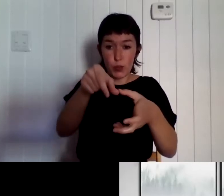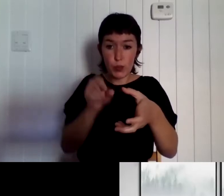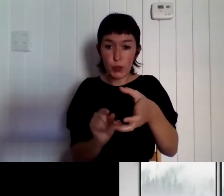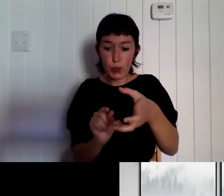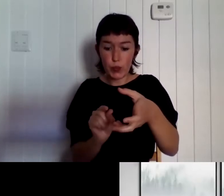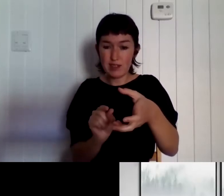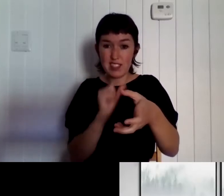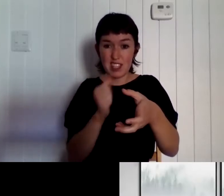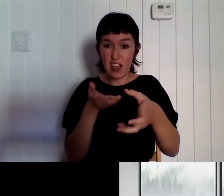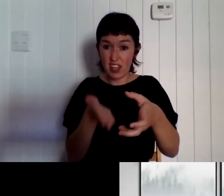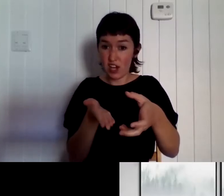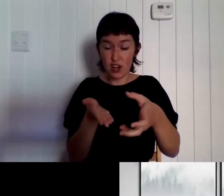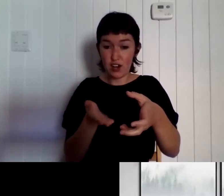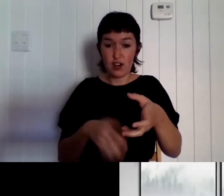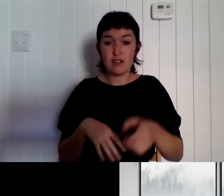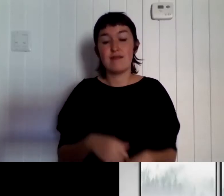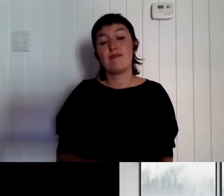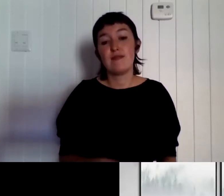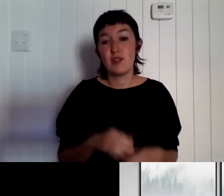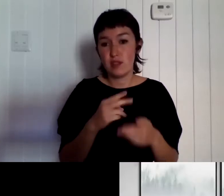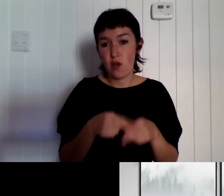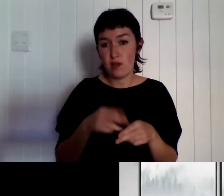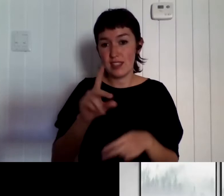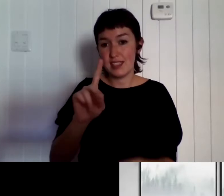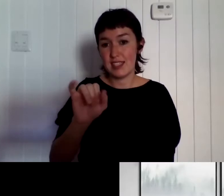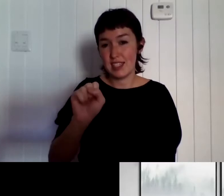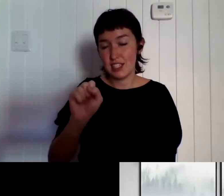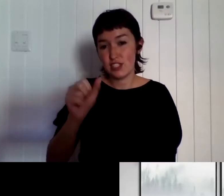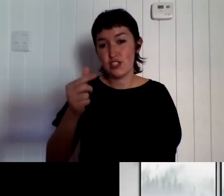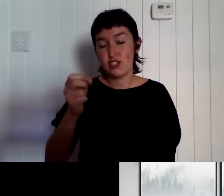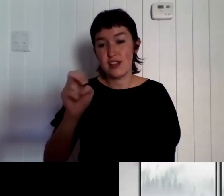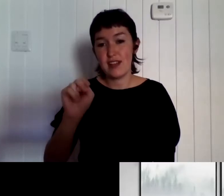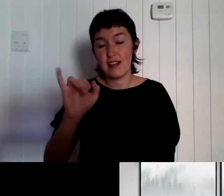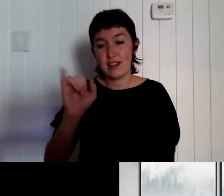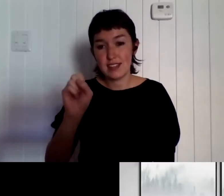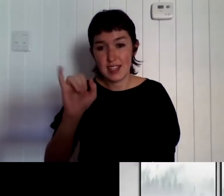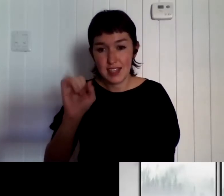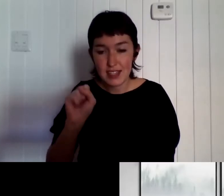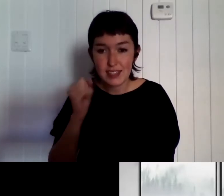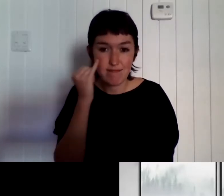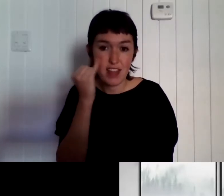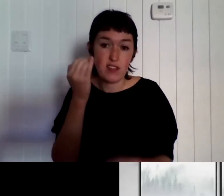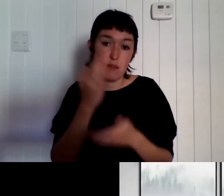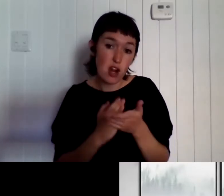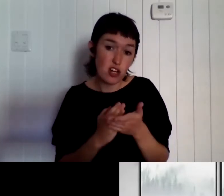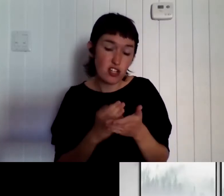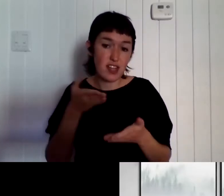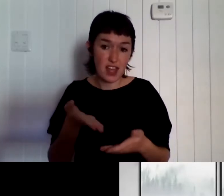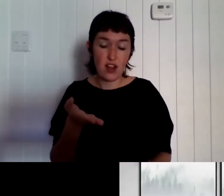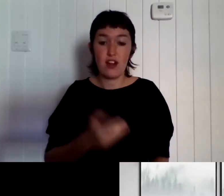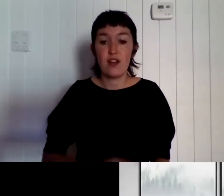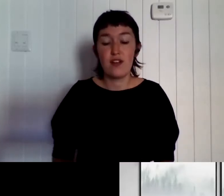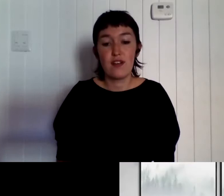corpus callosum, or dysgenesis when it's kind of partially there. And so this is a surprising thing that comes up in our research, when sometimes we'll